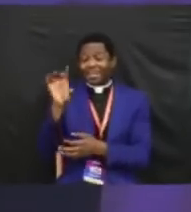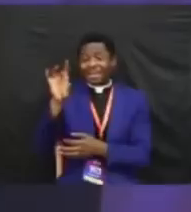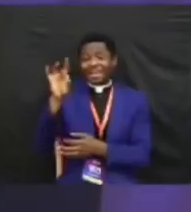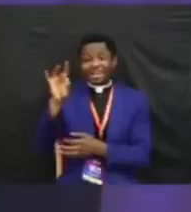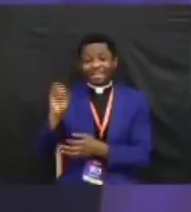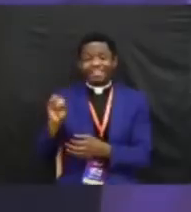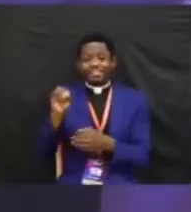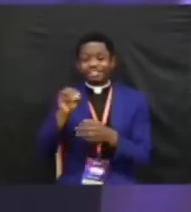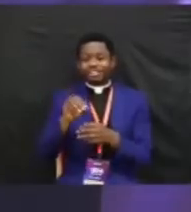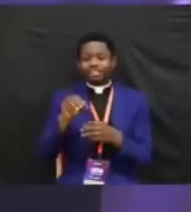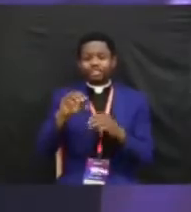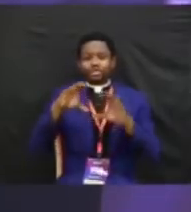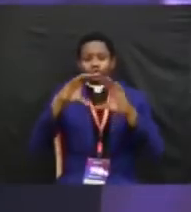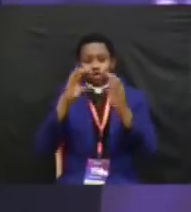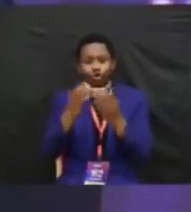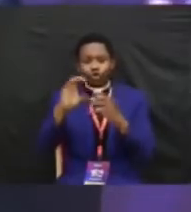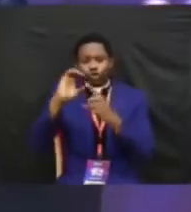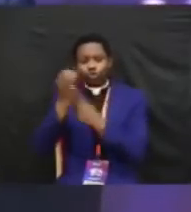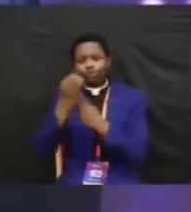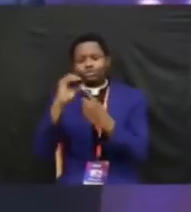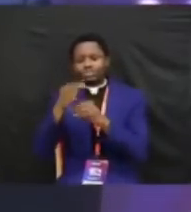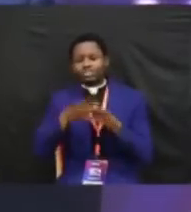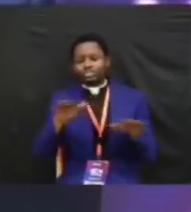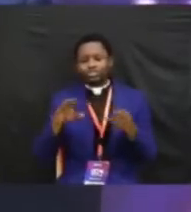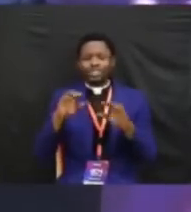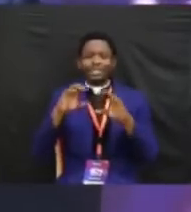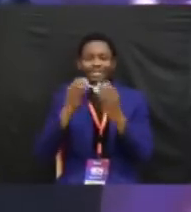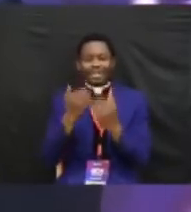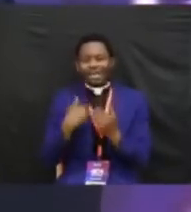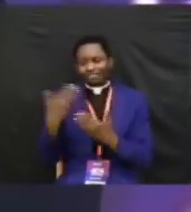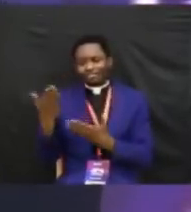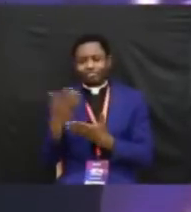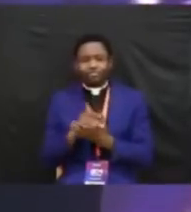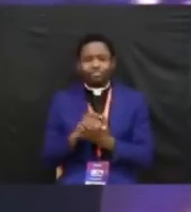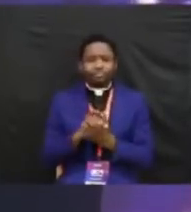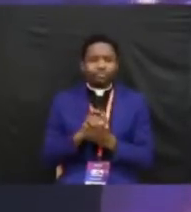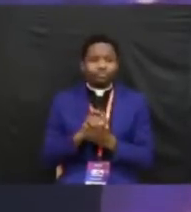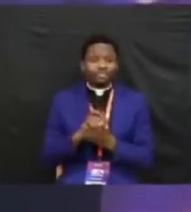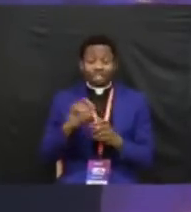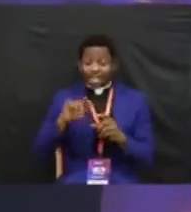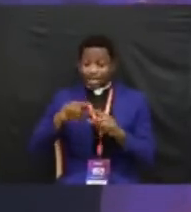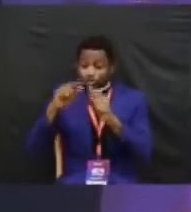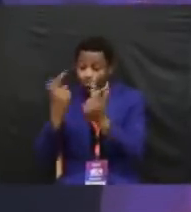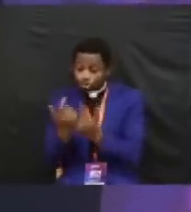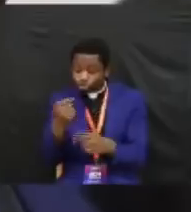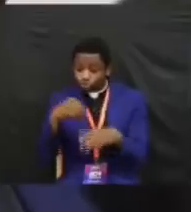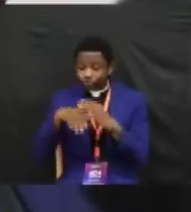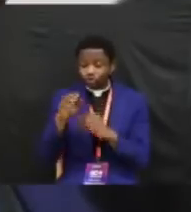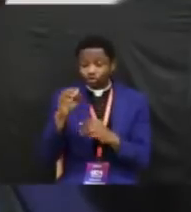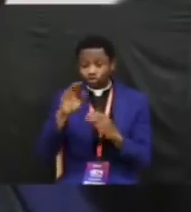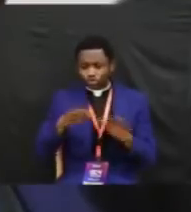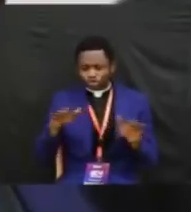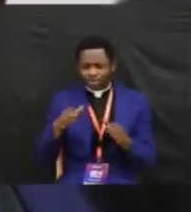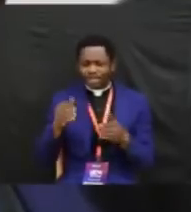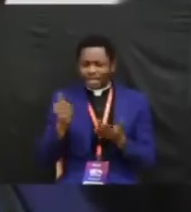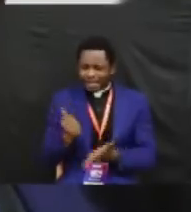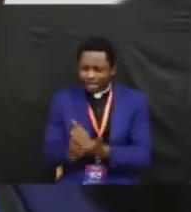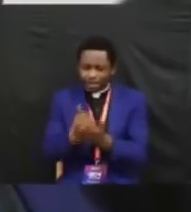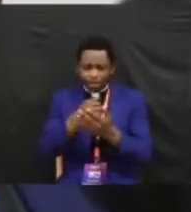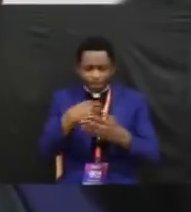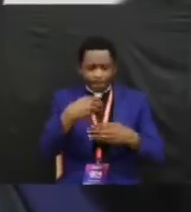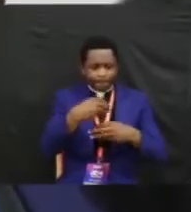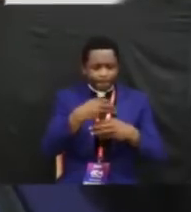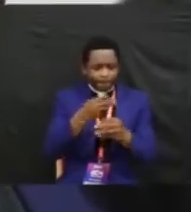existed as of December ending 2022. These clubs are significantly imparting children within the